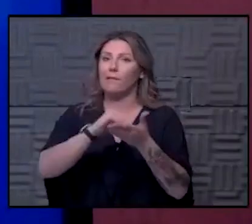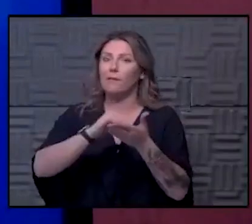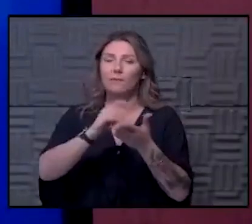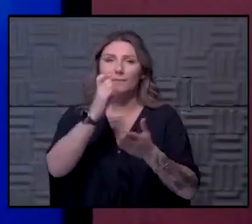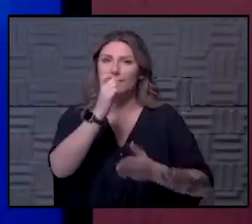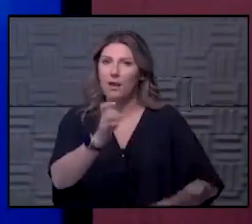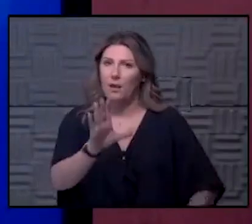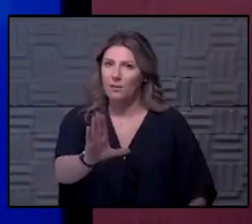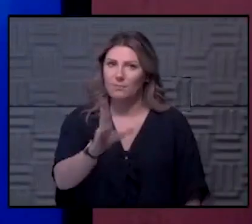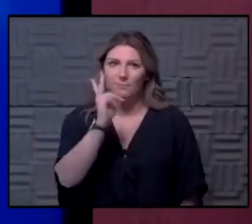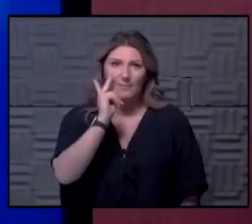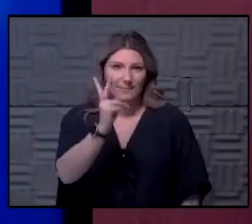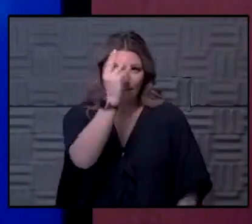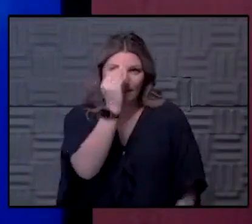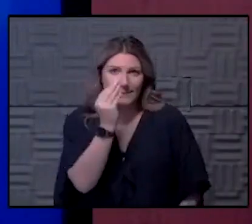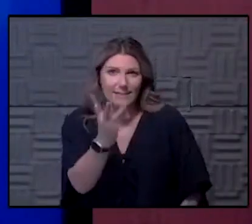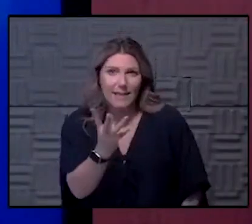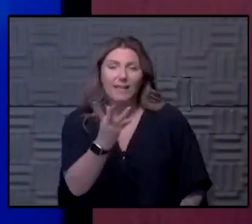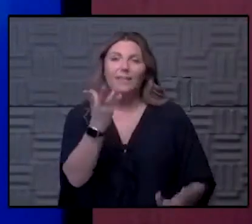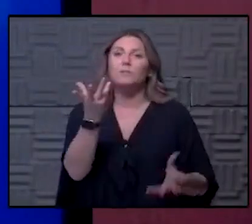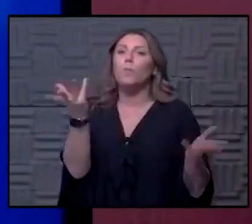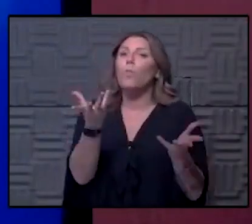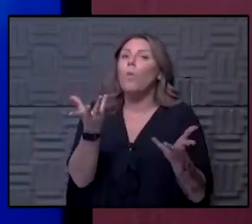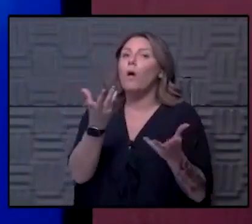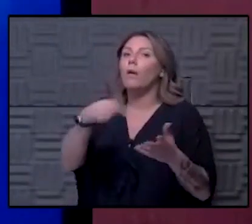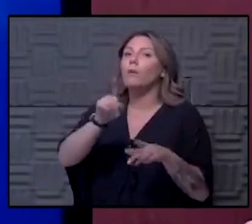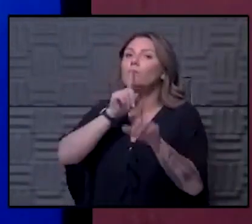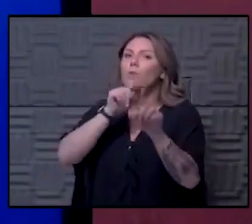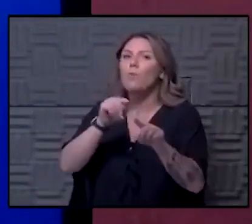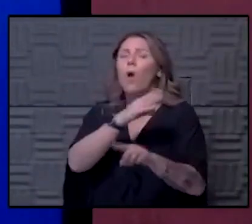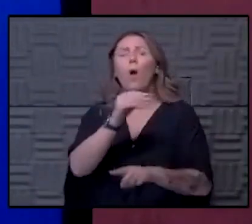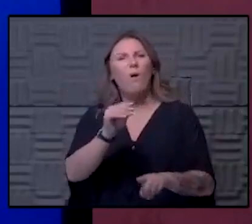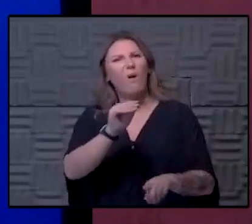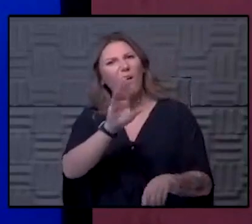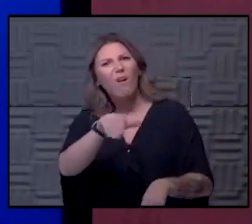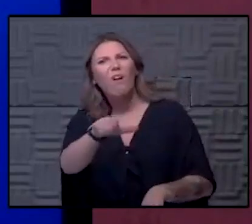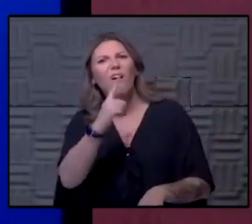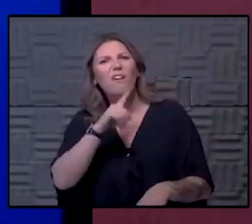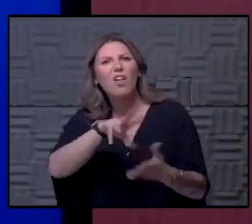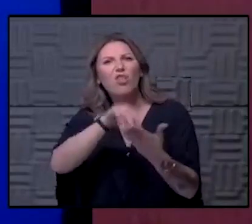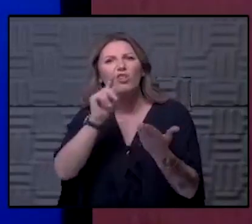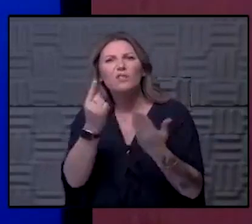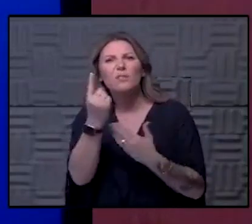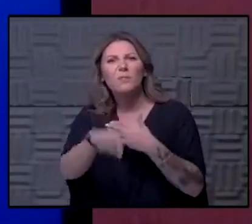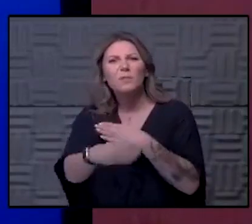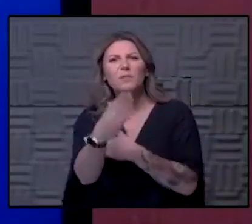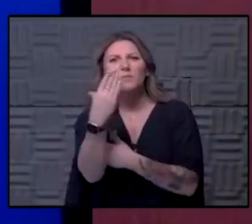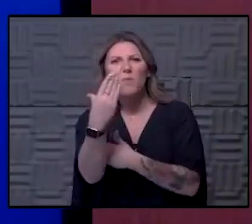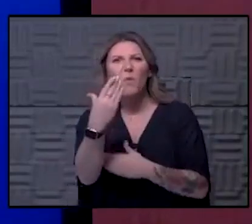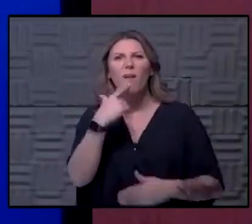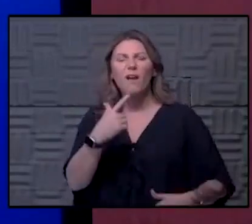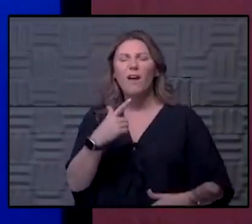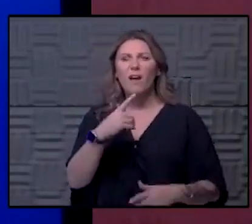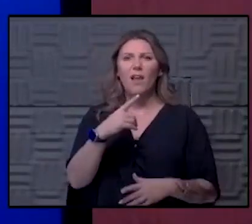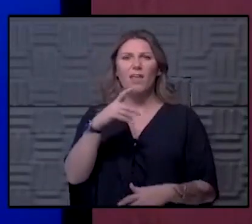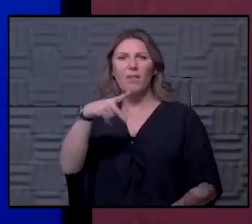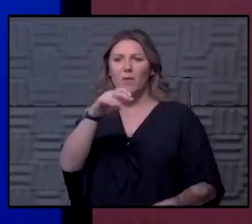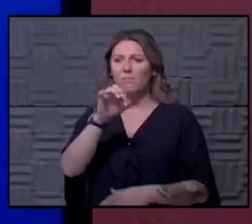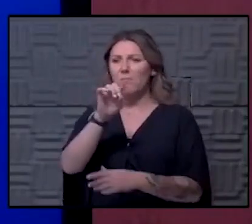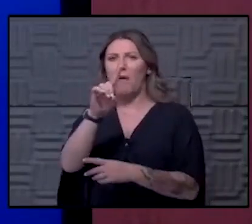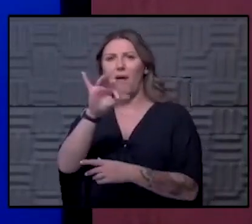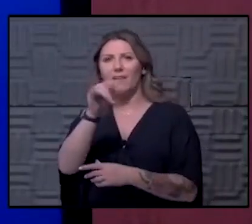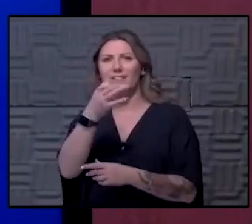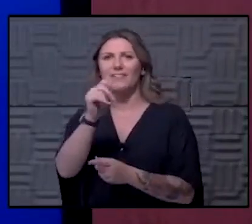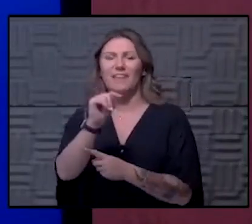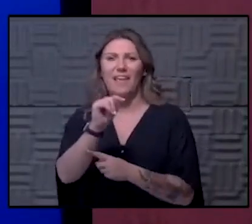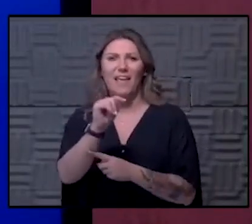not, we've not seen the data, it's what they are reporting. And by the way, I learned something this morning on that podcast. Yeah. And the podcasts in the New England Journal of Medicine about